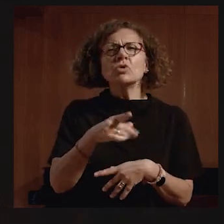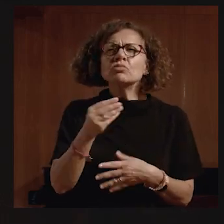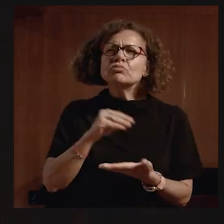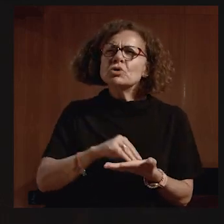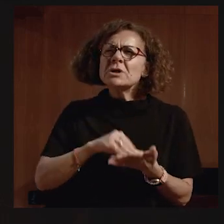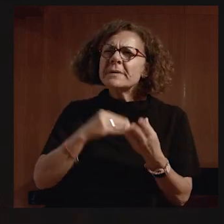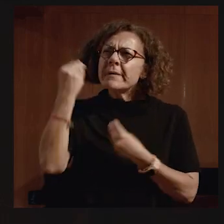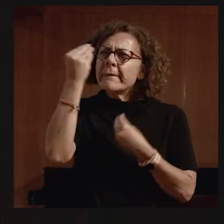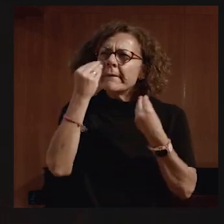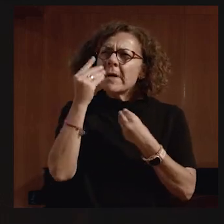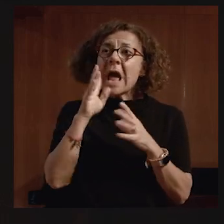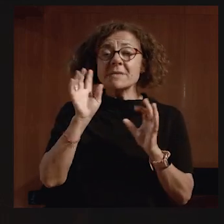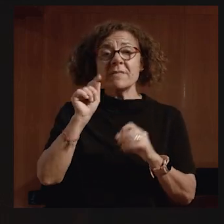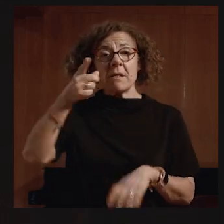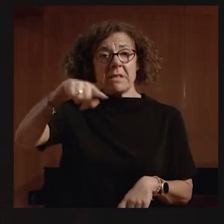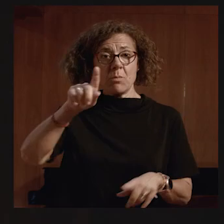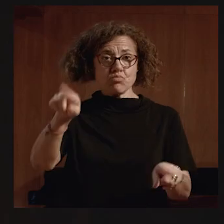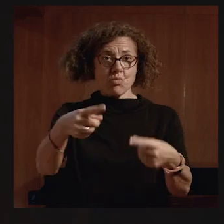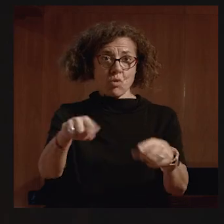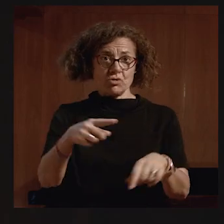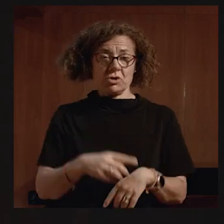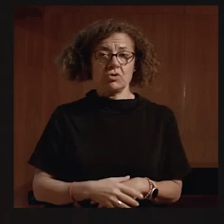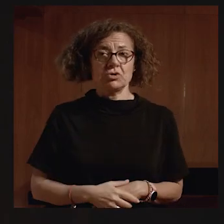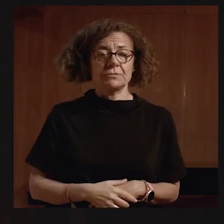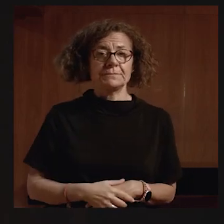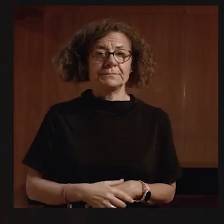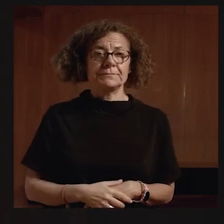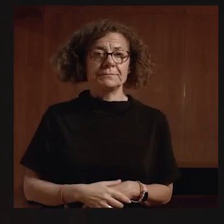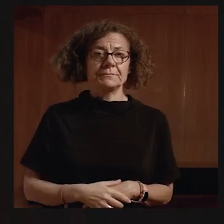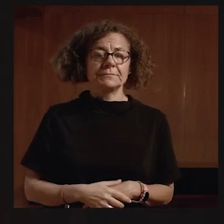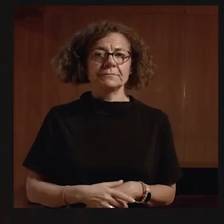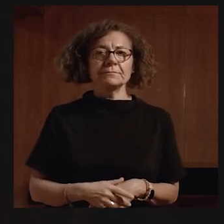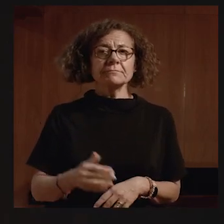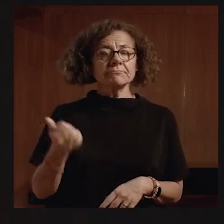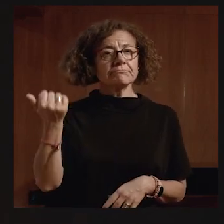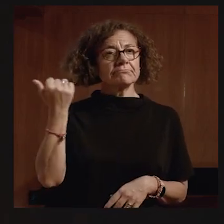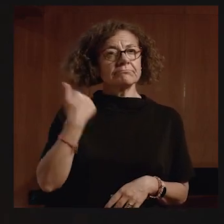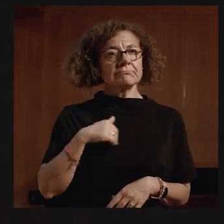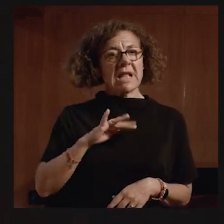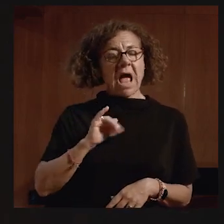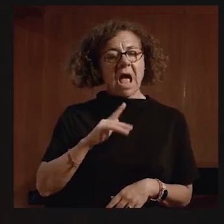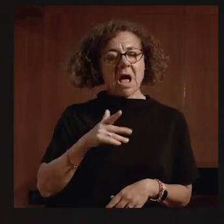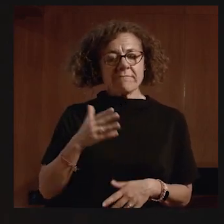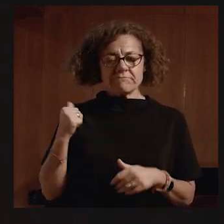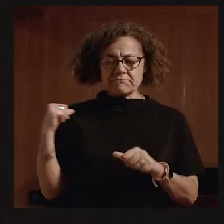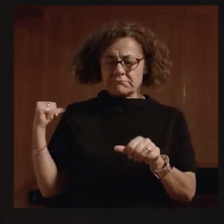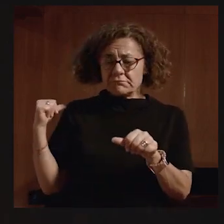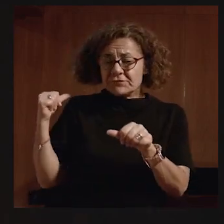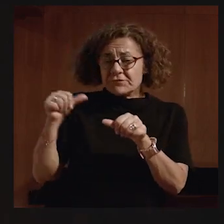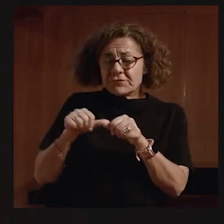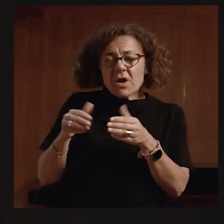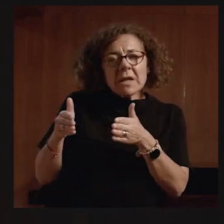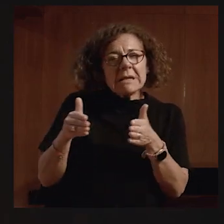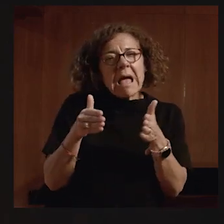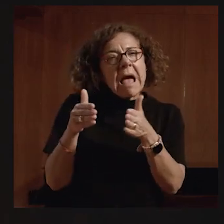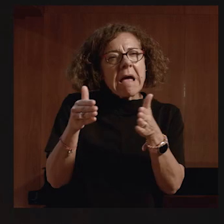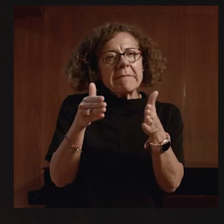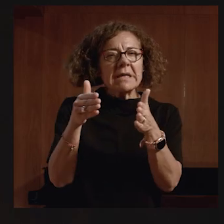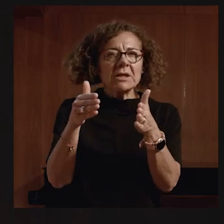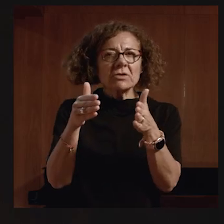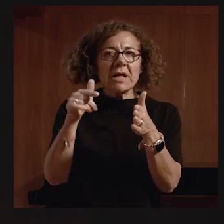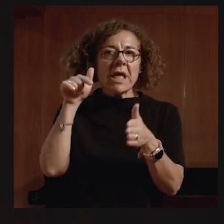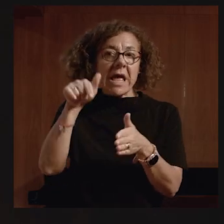often, we've been on a treadmill that this is what we do. And a lot of musicians who have been struggling for a few